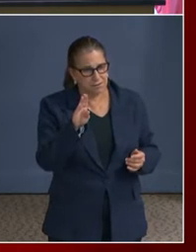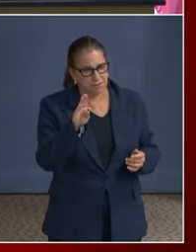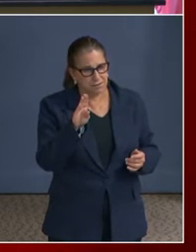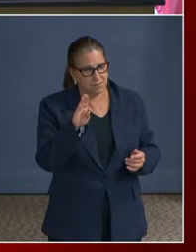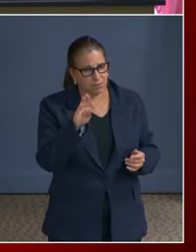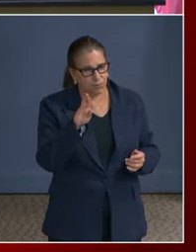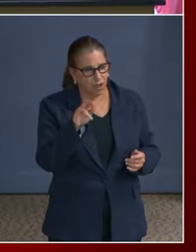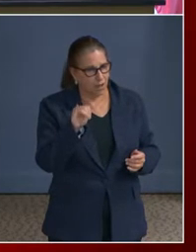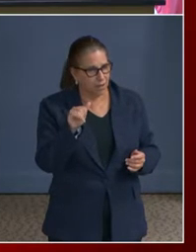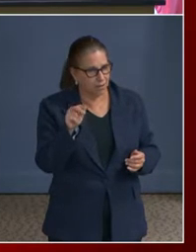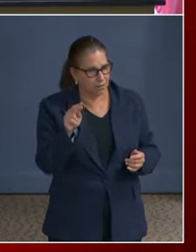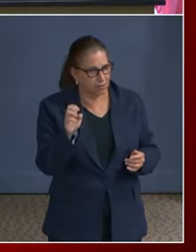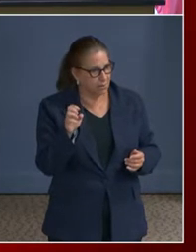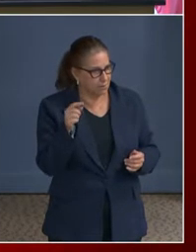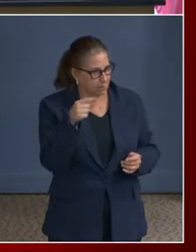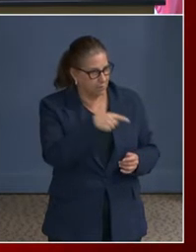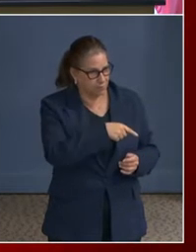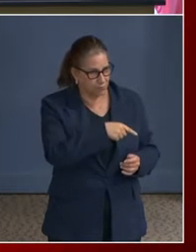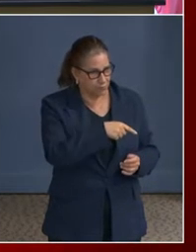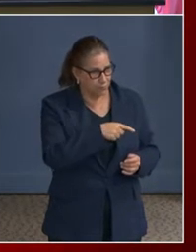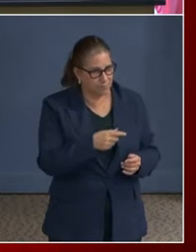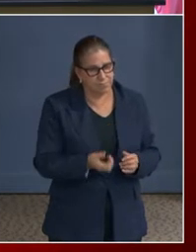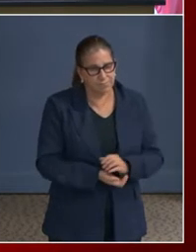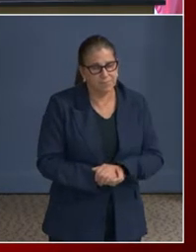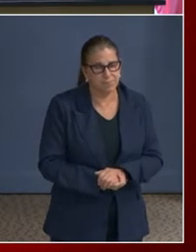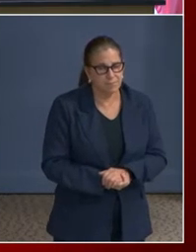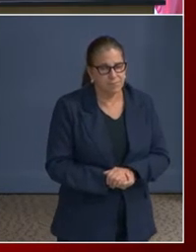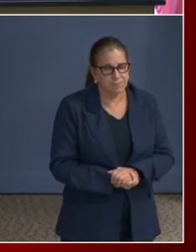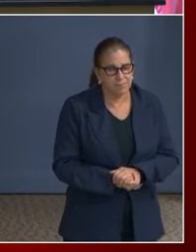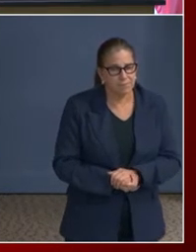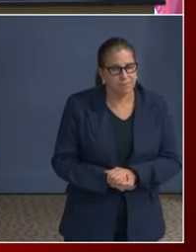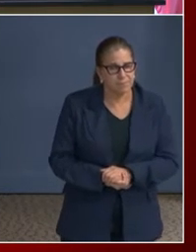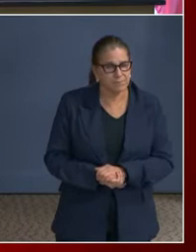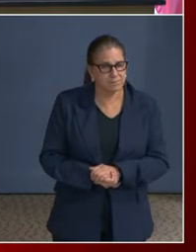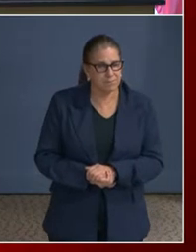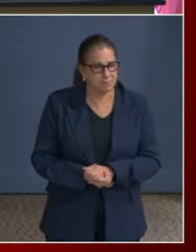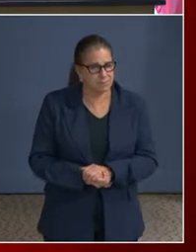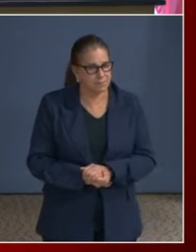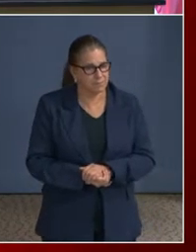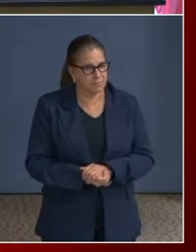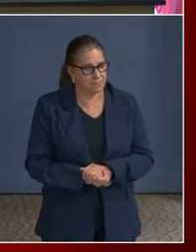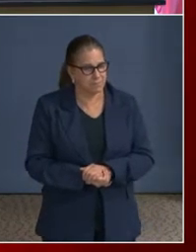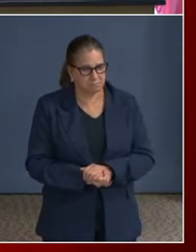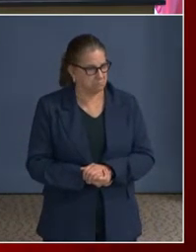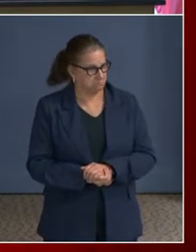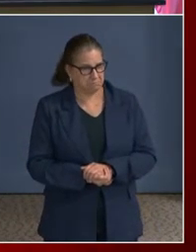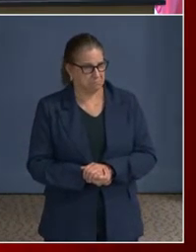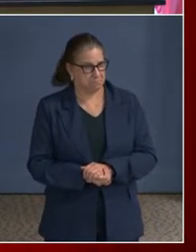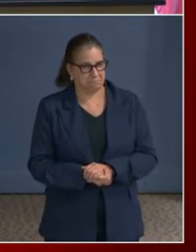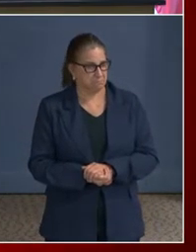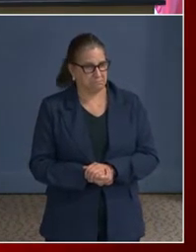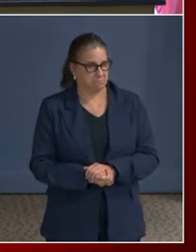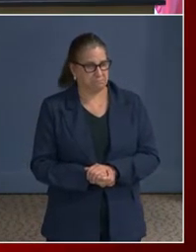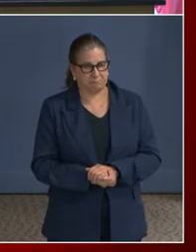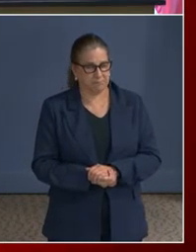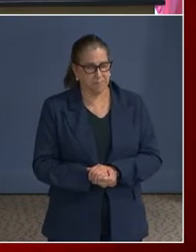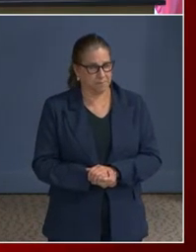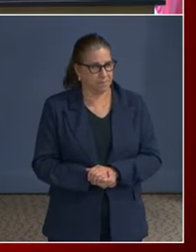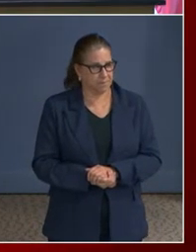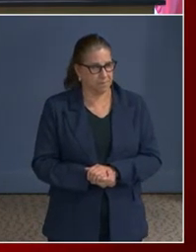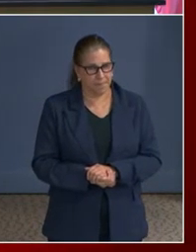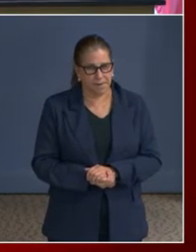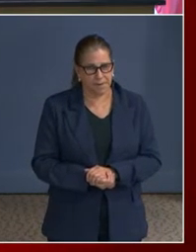it would normally in person. So I'm just wondering how you're going to ensure it kind of rolls out smoothly, and just the importance of attending it